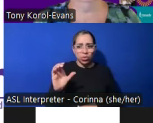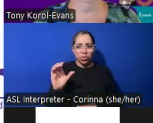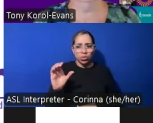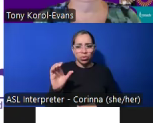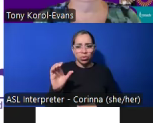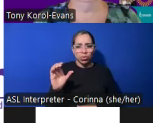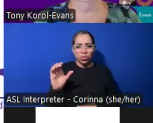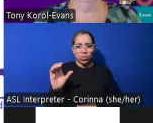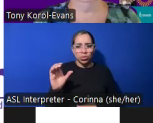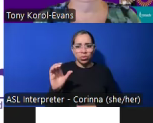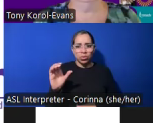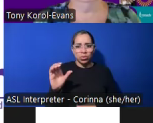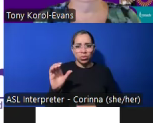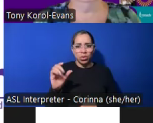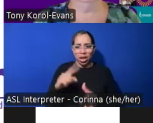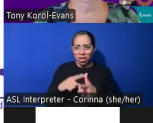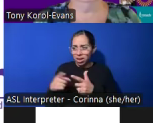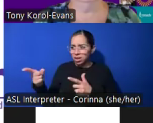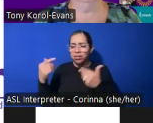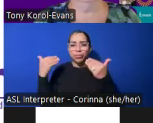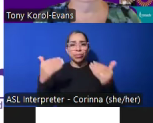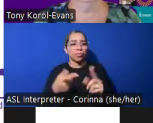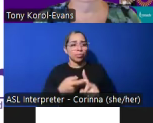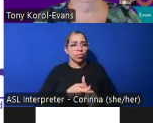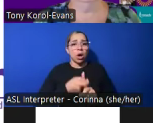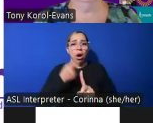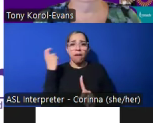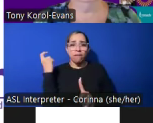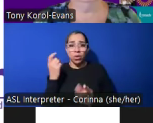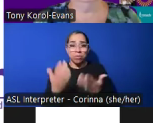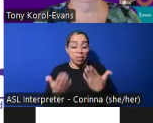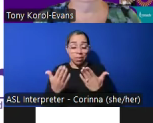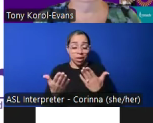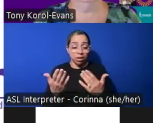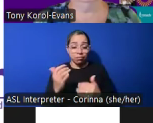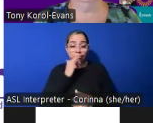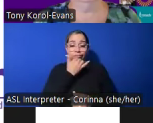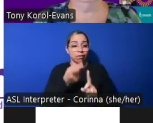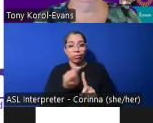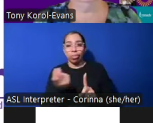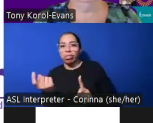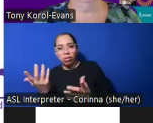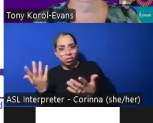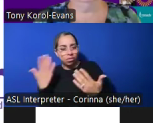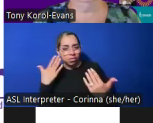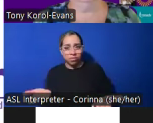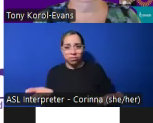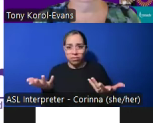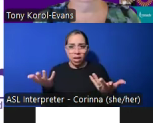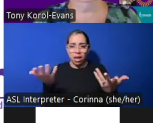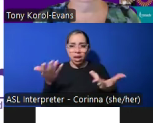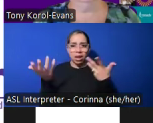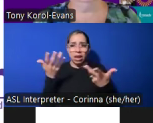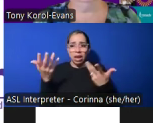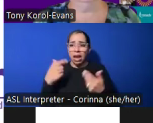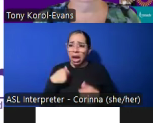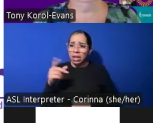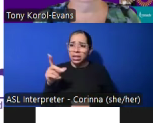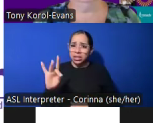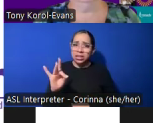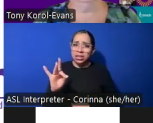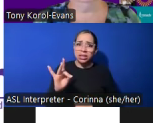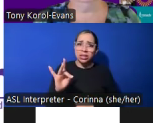then he pulled the condom off, or it fell off, or whatever. And I mean, I've taken emergency contraception